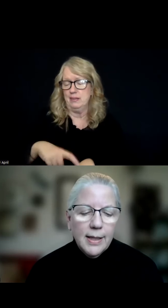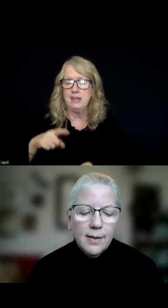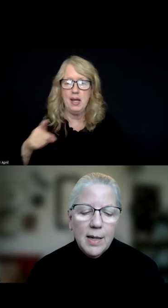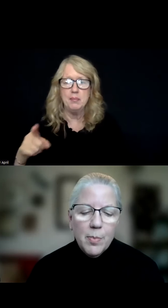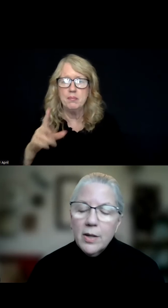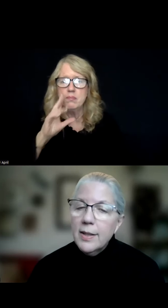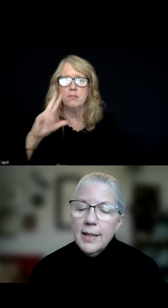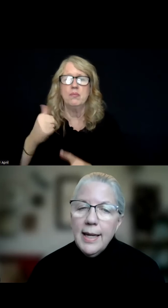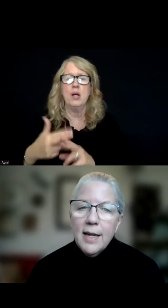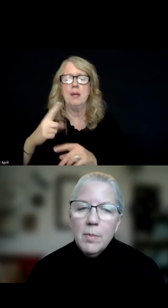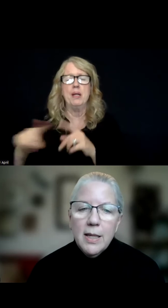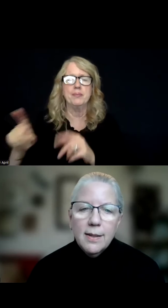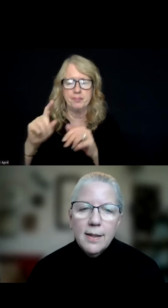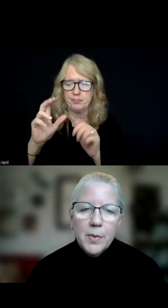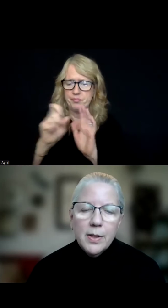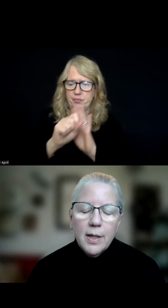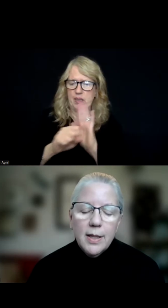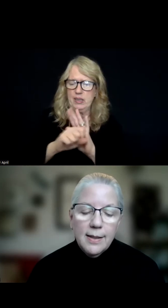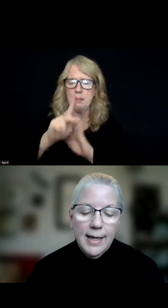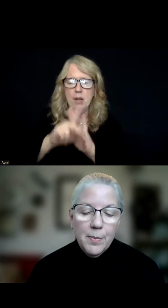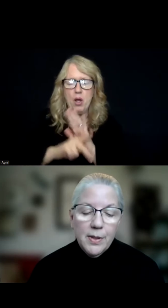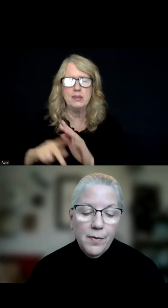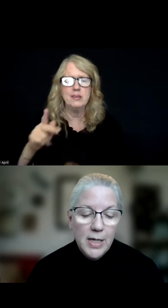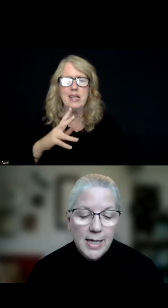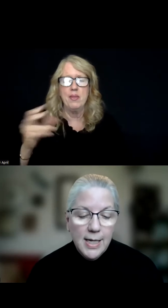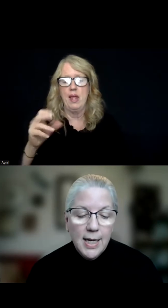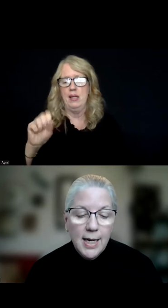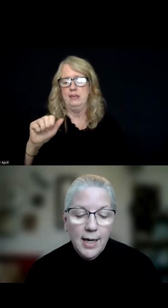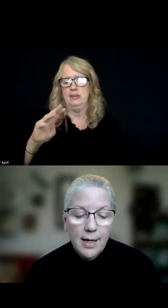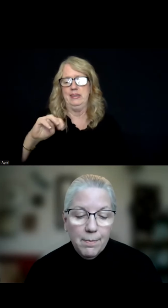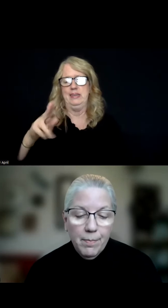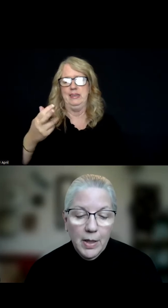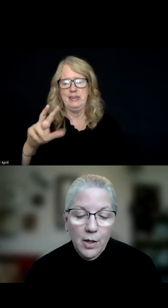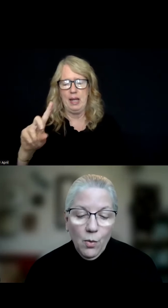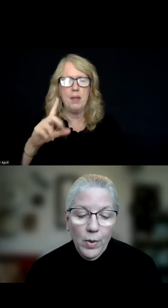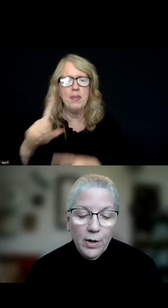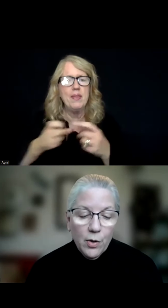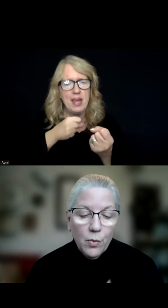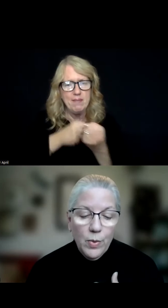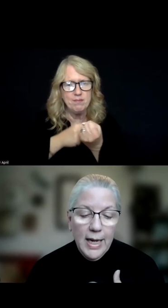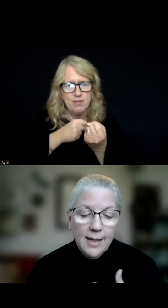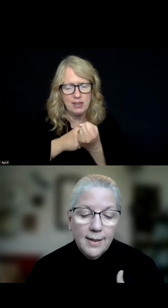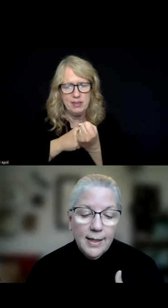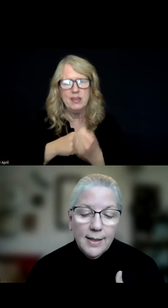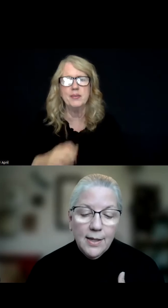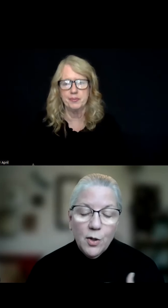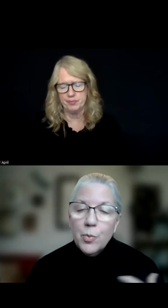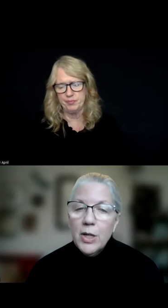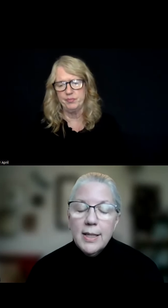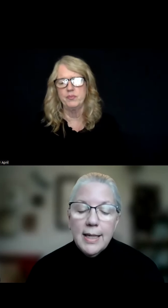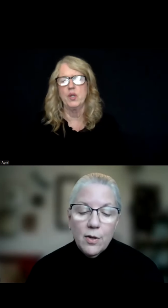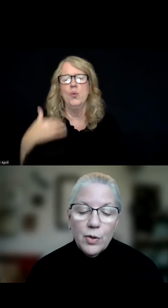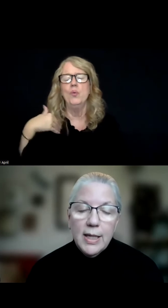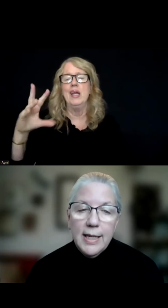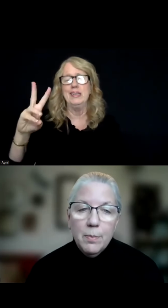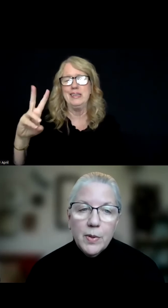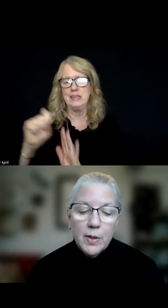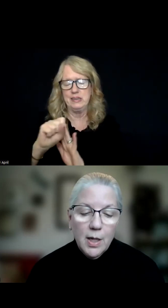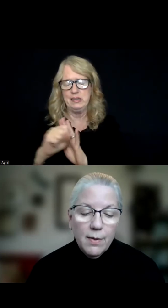a 6-state policy academy that SAMHSA funded. where we had 6 states who brought